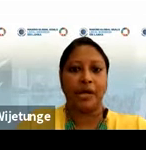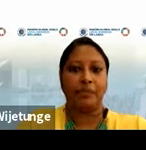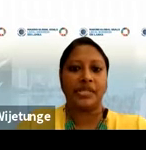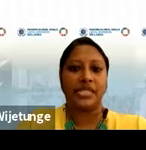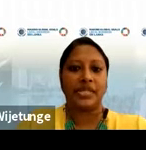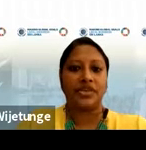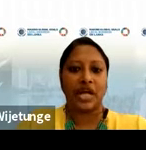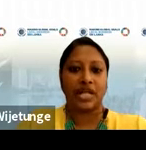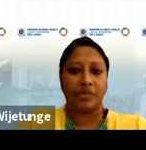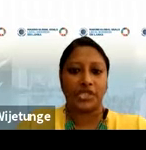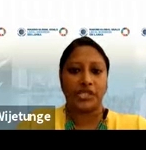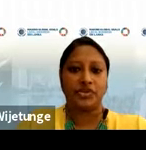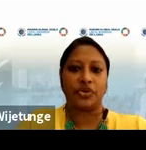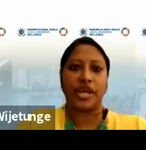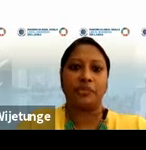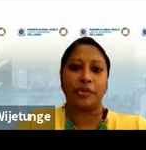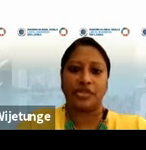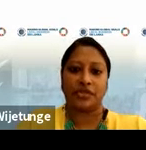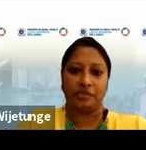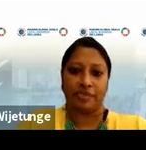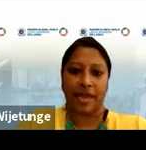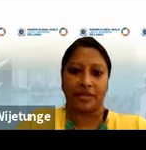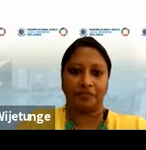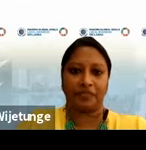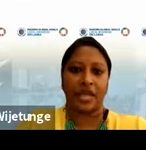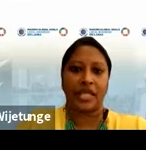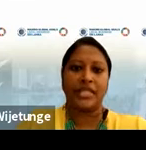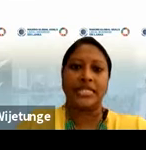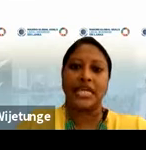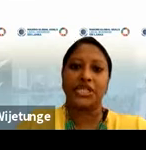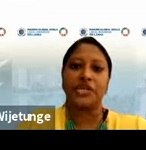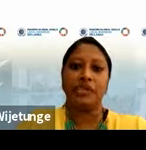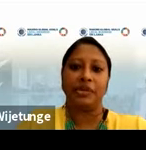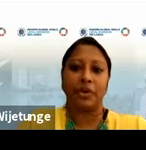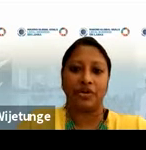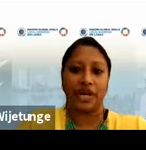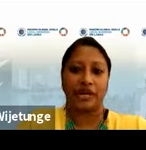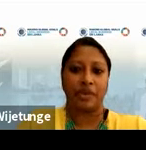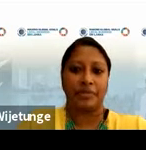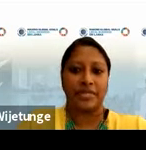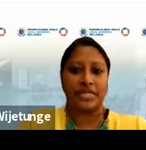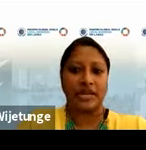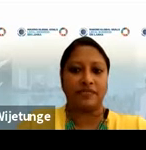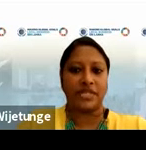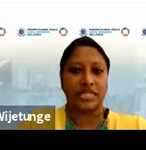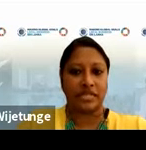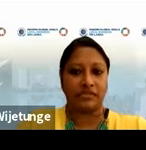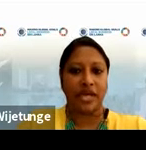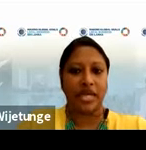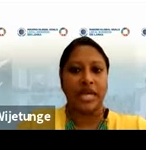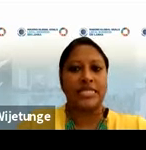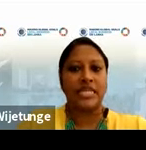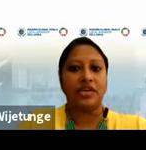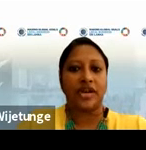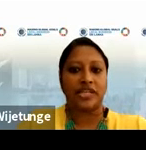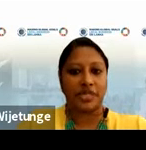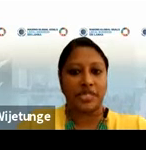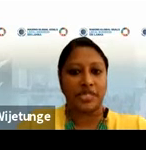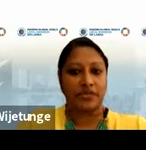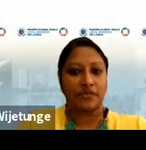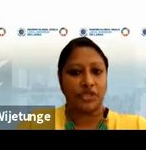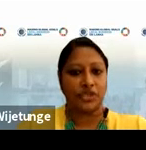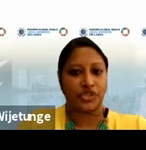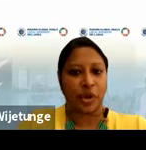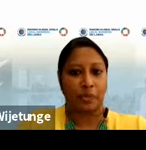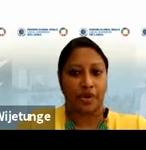make purpose-led transformations to create a positive impact. This session will be moderated by Mr. Denver De Silva, Senior Vice